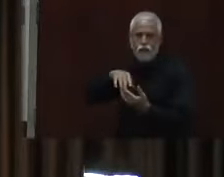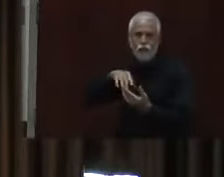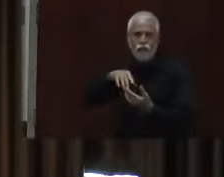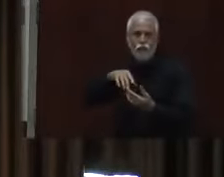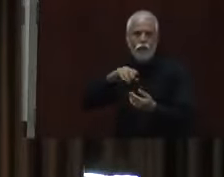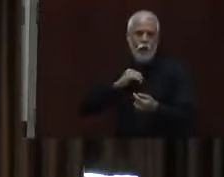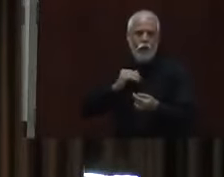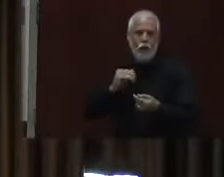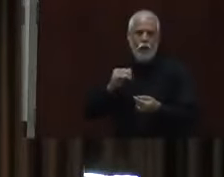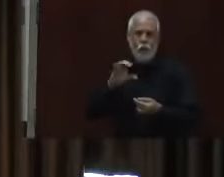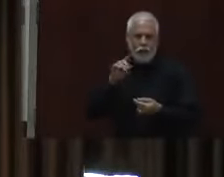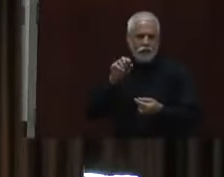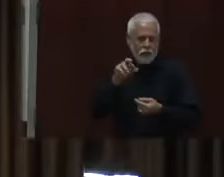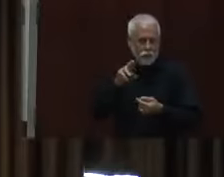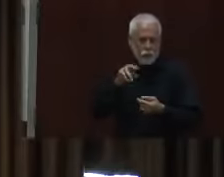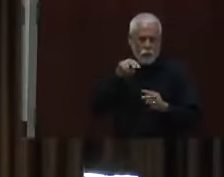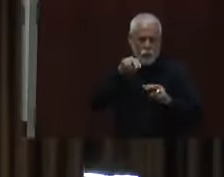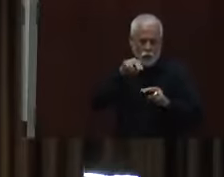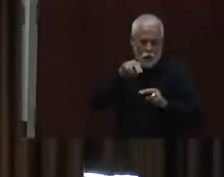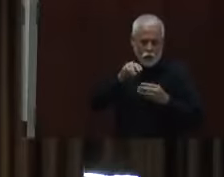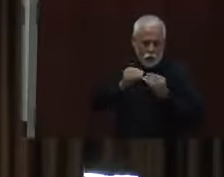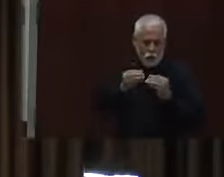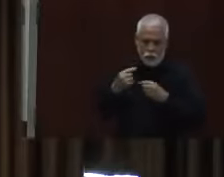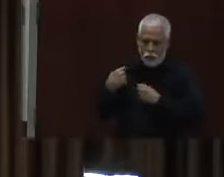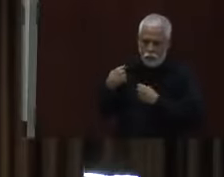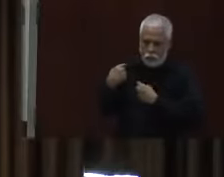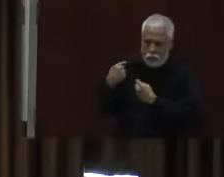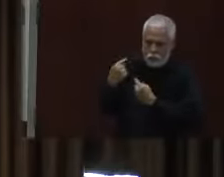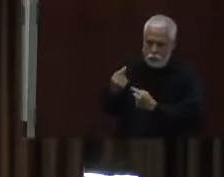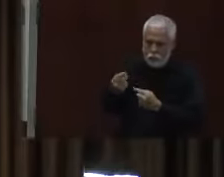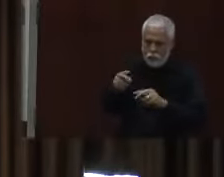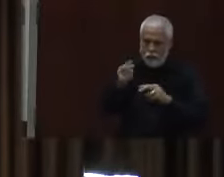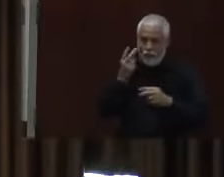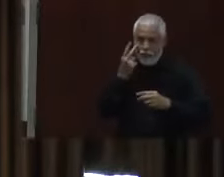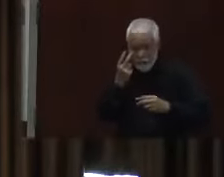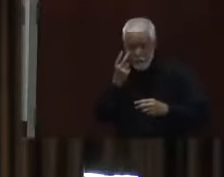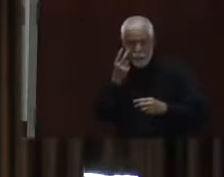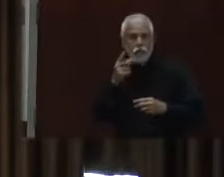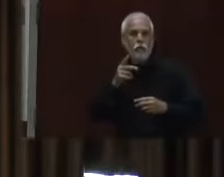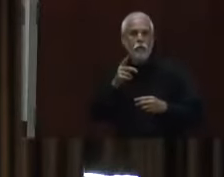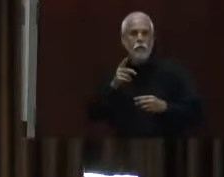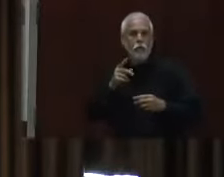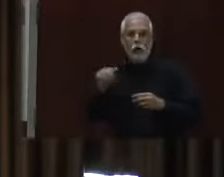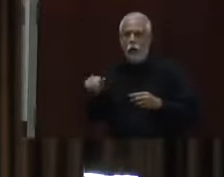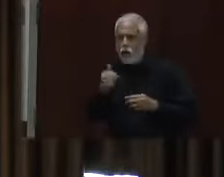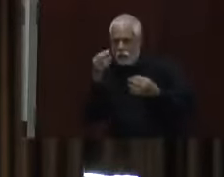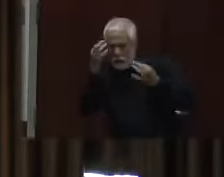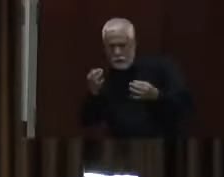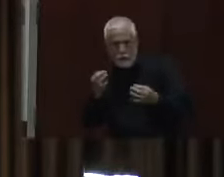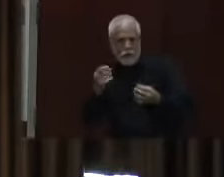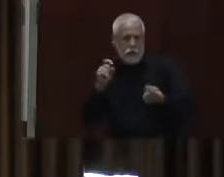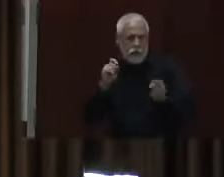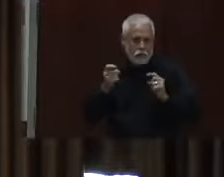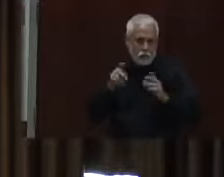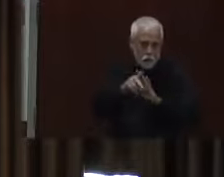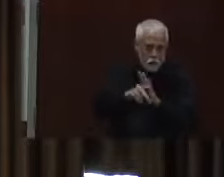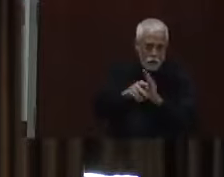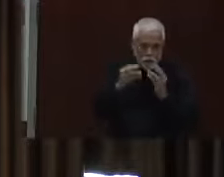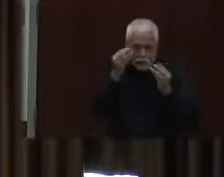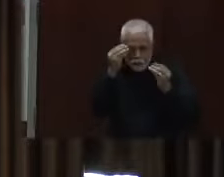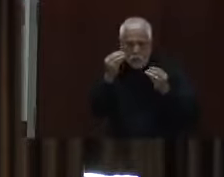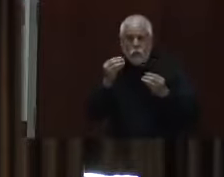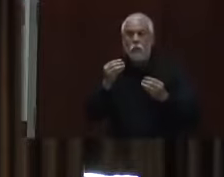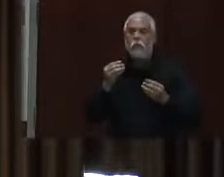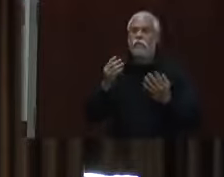our command center and monitoring these trends over time to see if there's any other decisions that we need to be making.